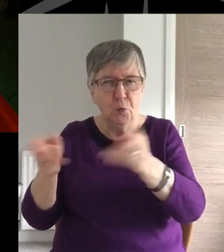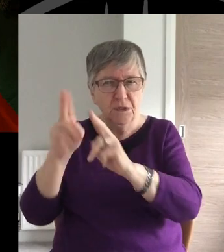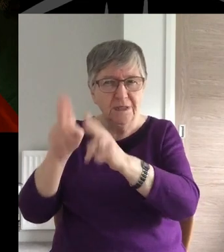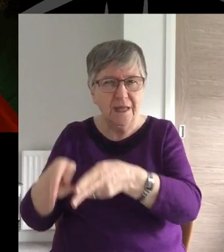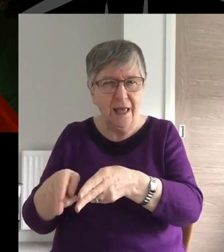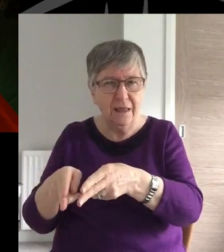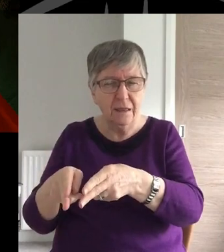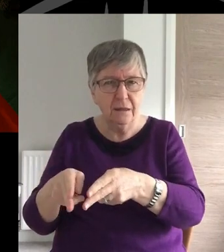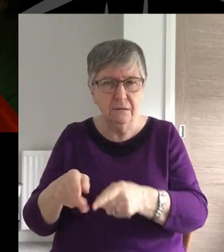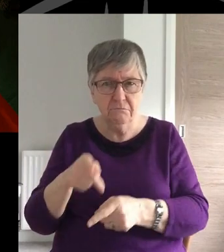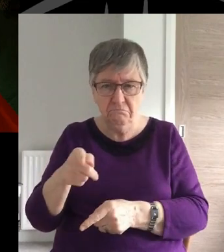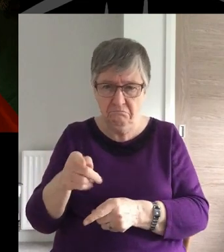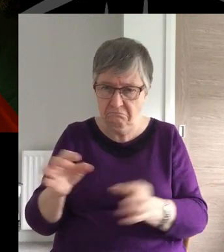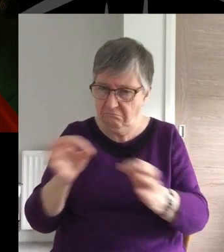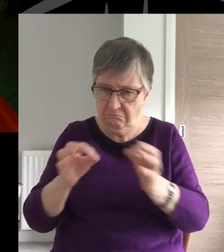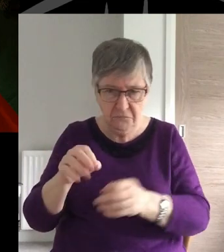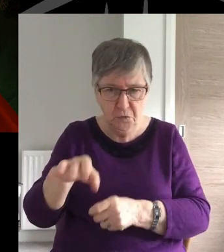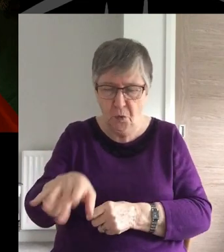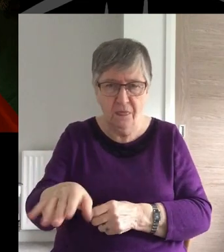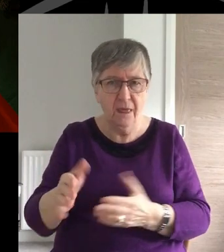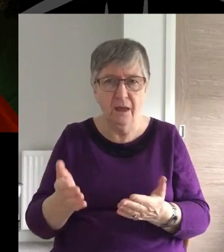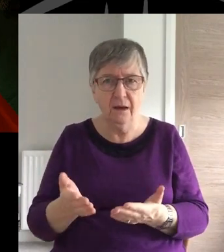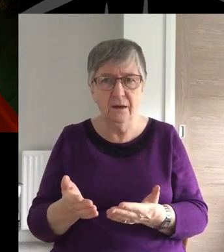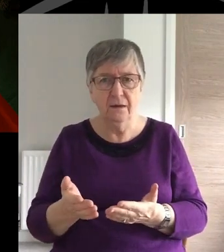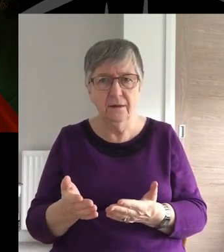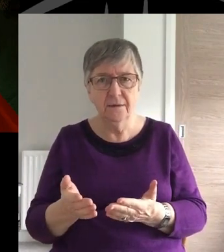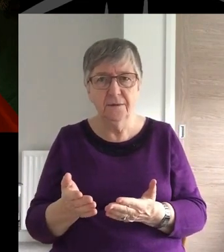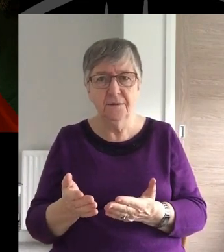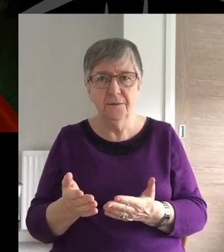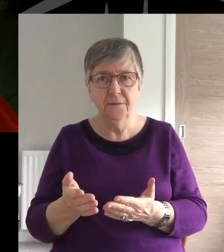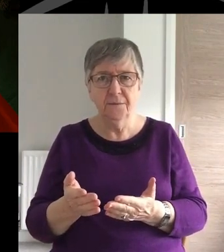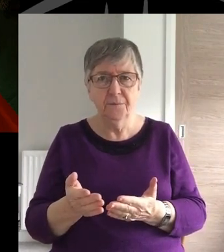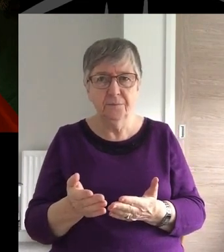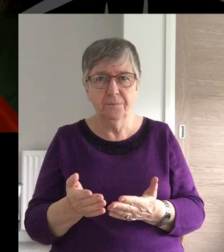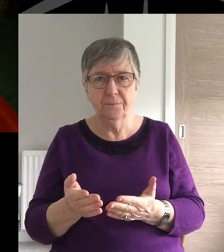This nativity scene doesn't seem to have a Grim Reaper.